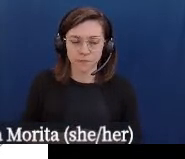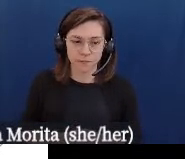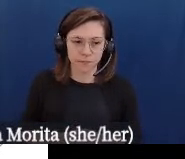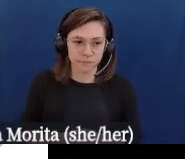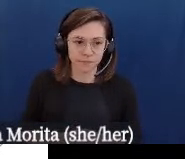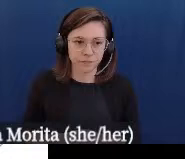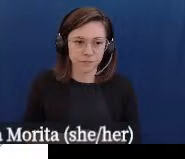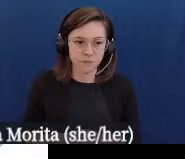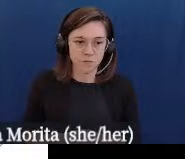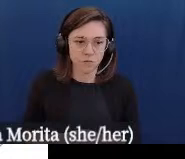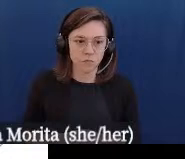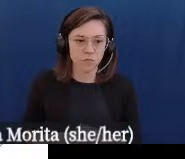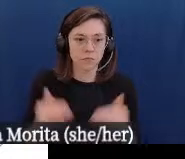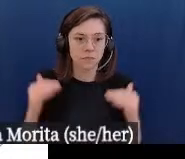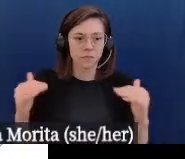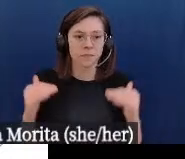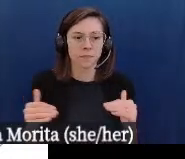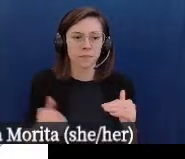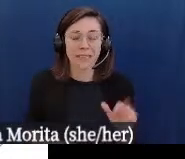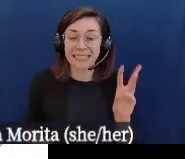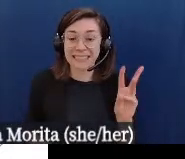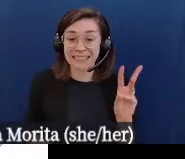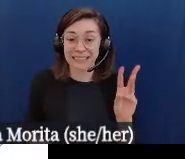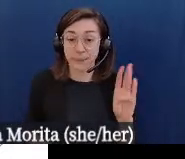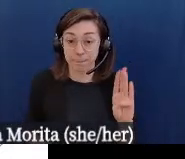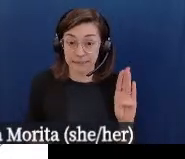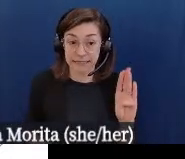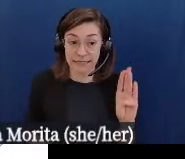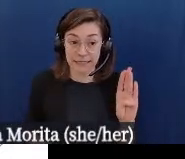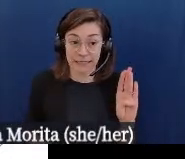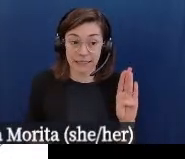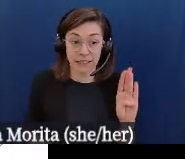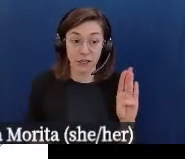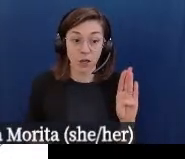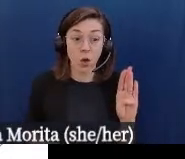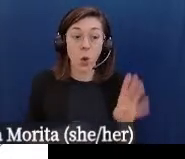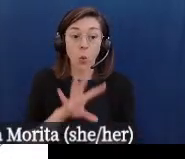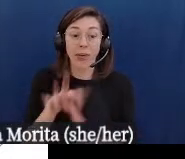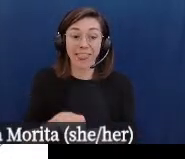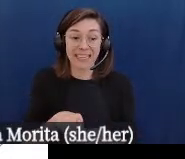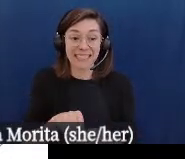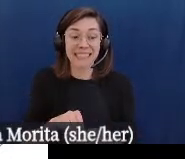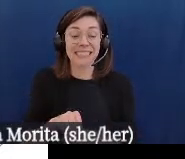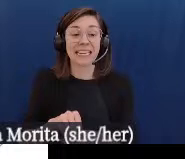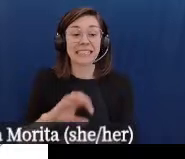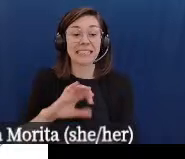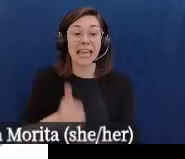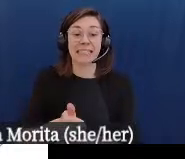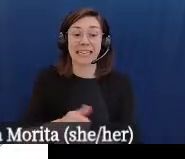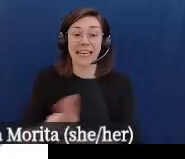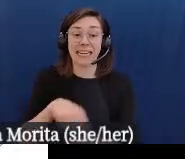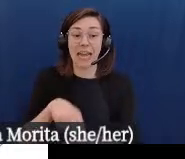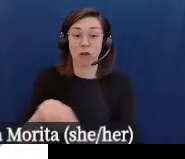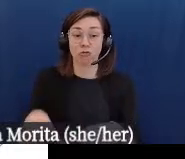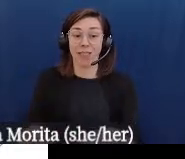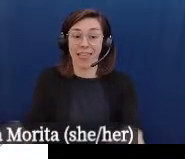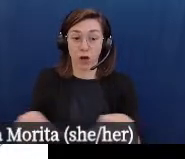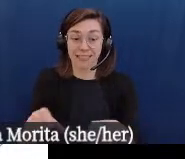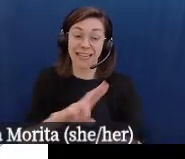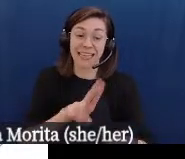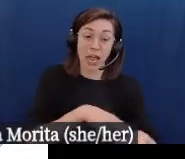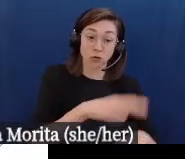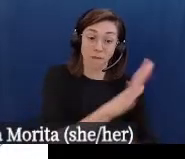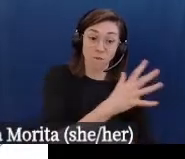And under 6B, within designated natural areas, natural forest areas, or natural